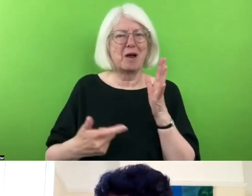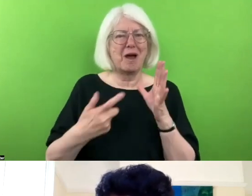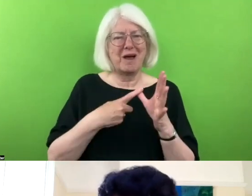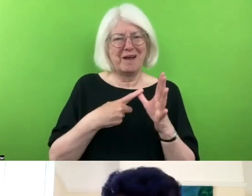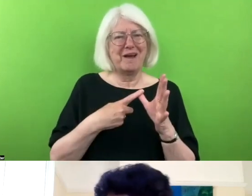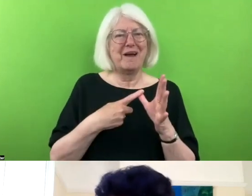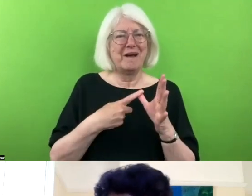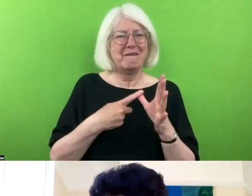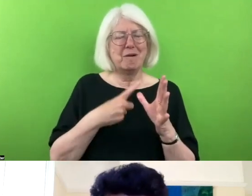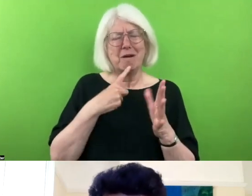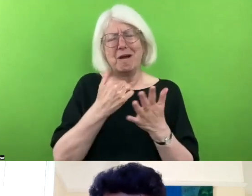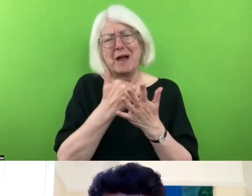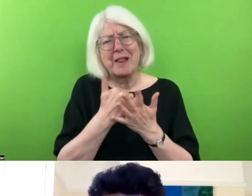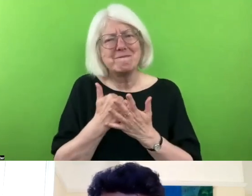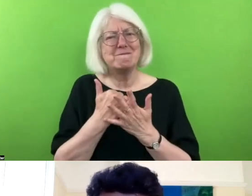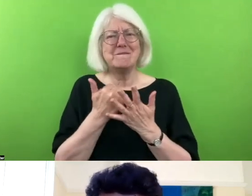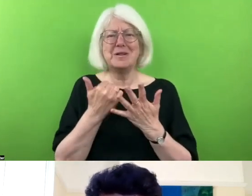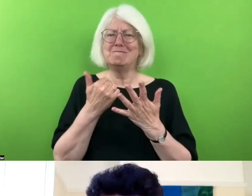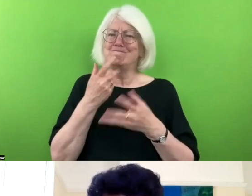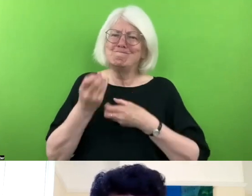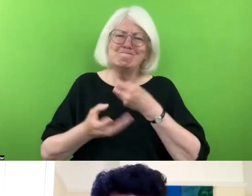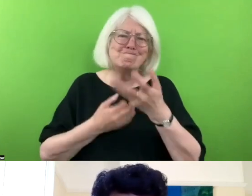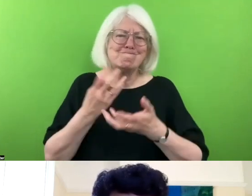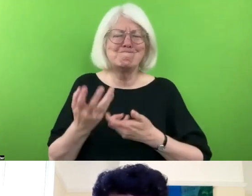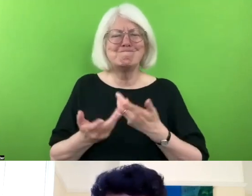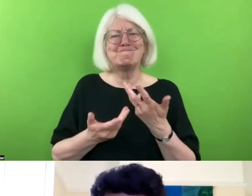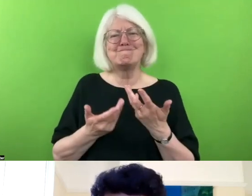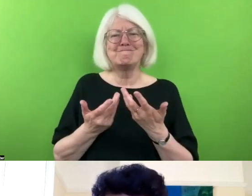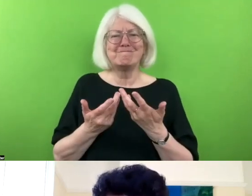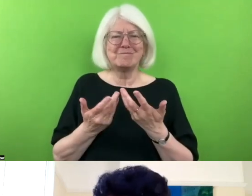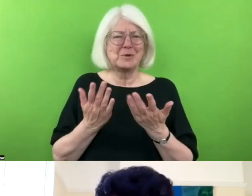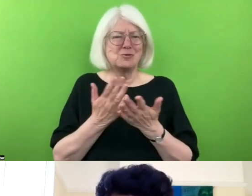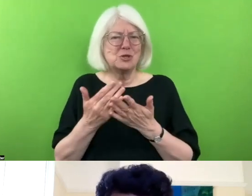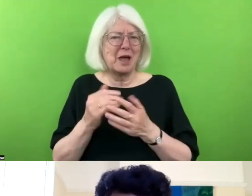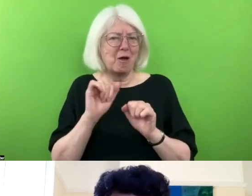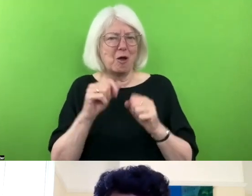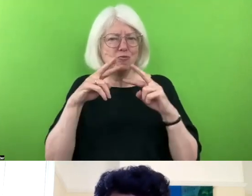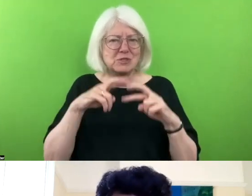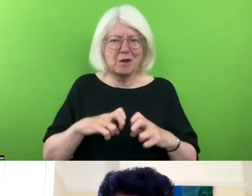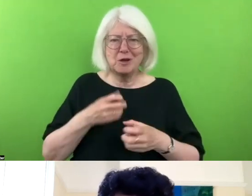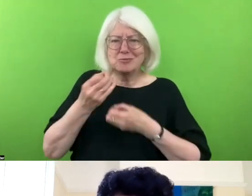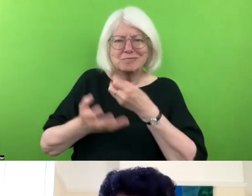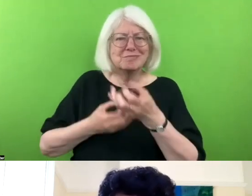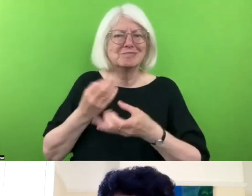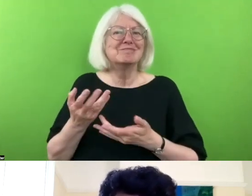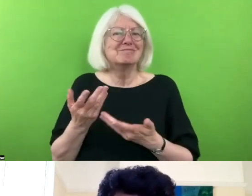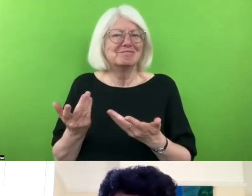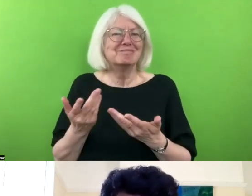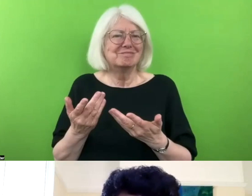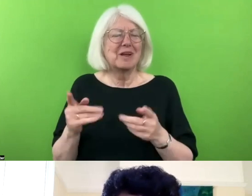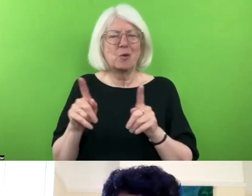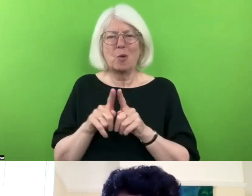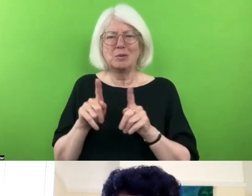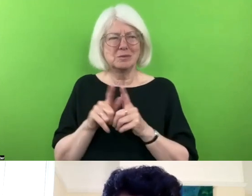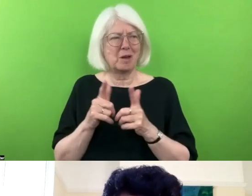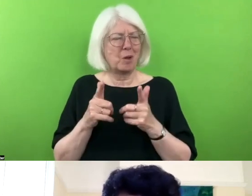the helpful way that she was able to share her research and also unpack